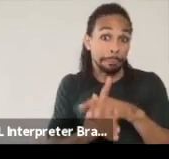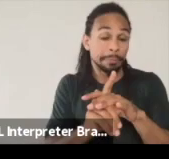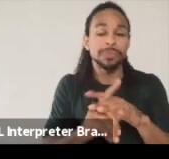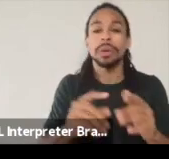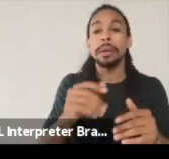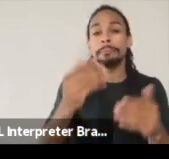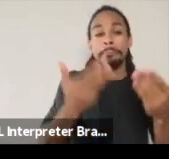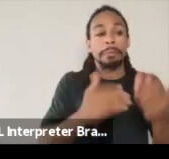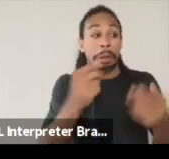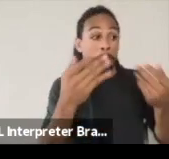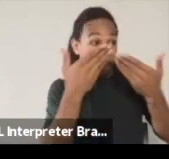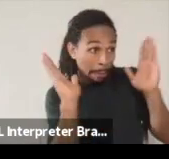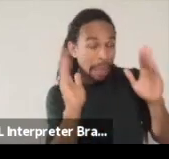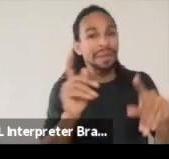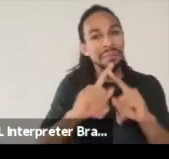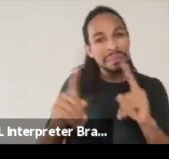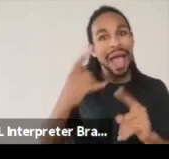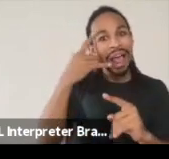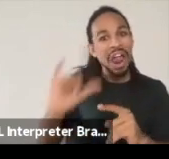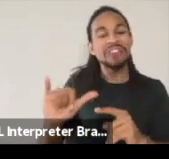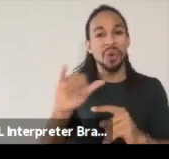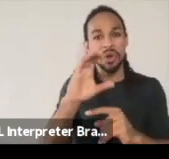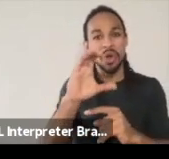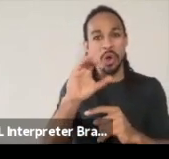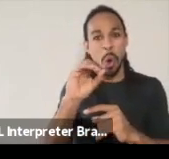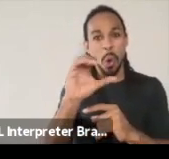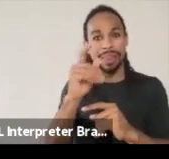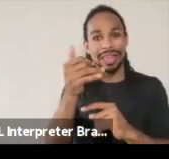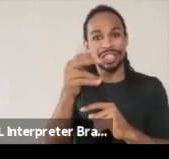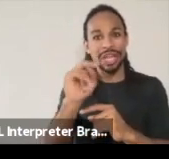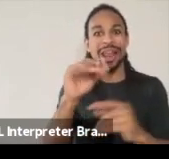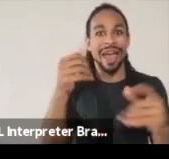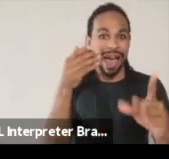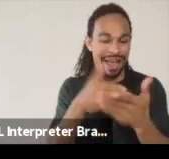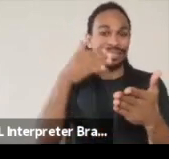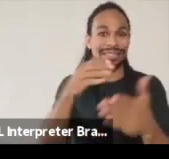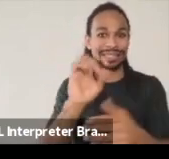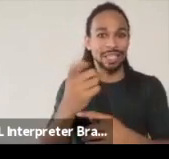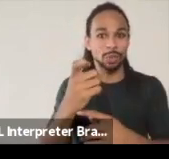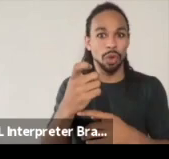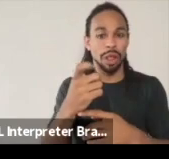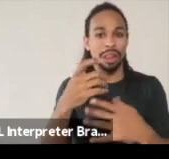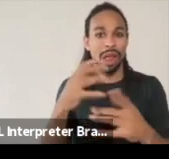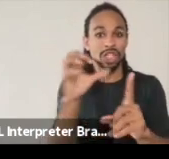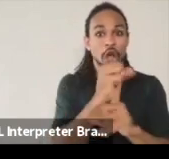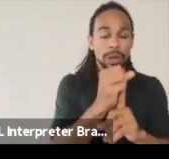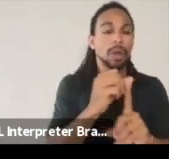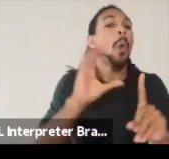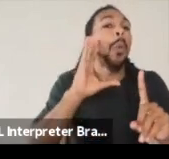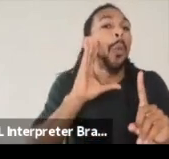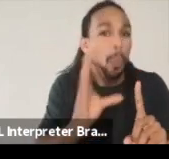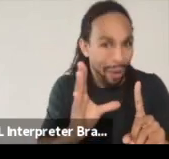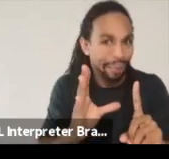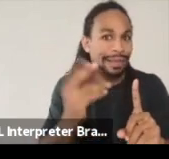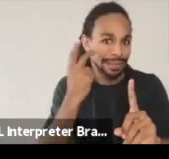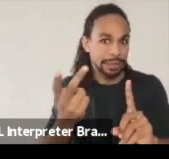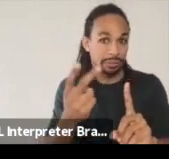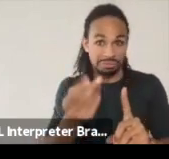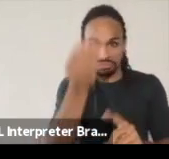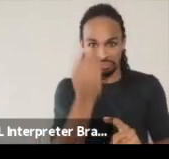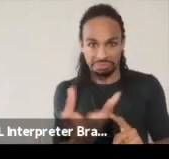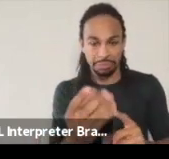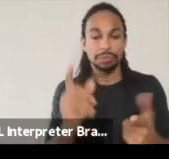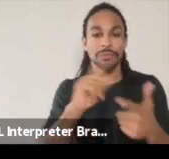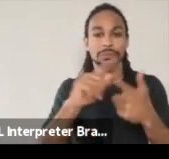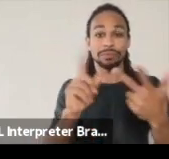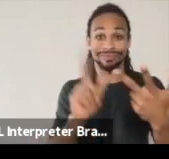of the California Coalition Against Sexual Assault will see it. And the third, and this is what feels incredibly important